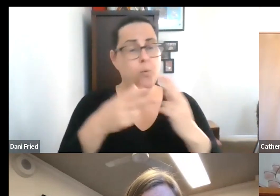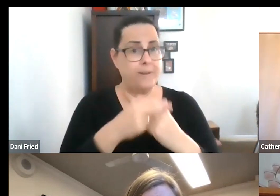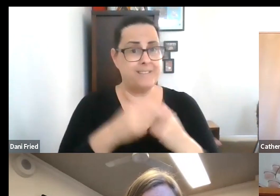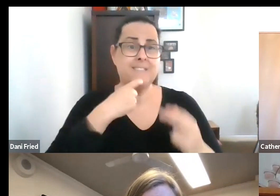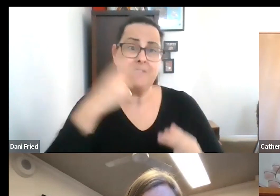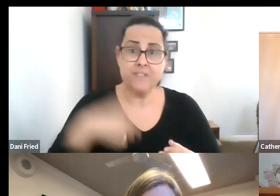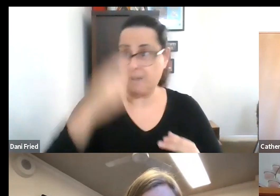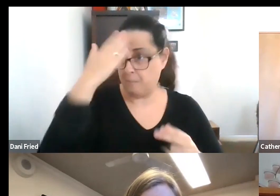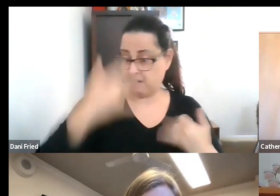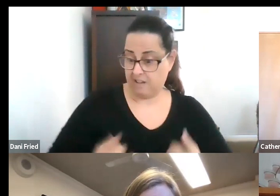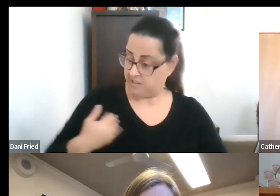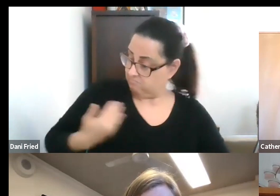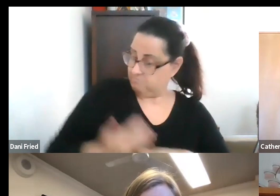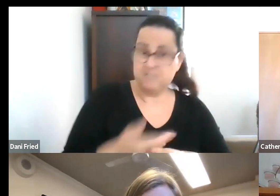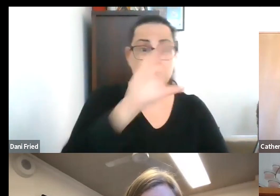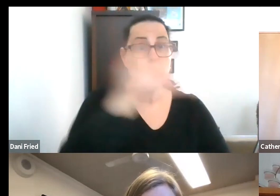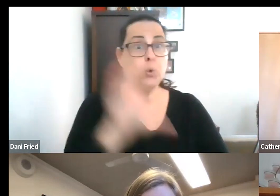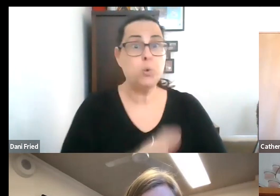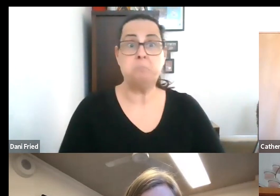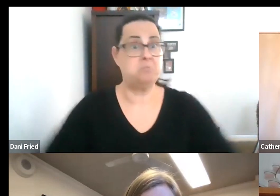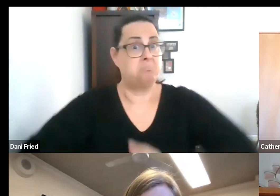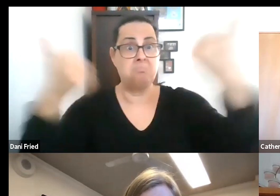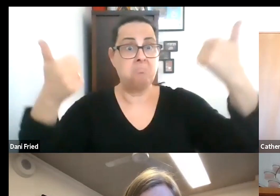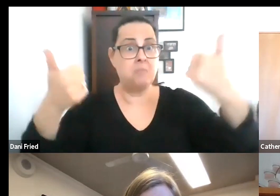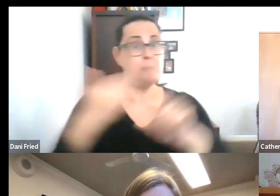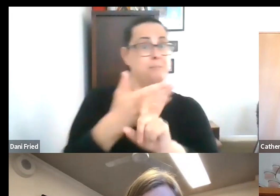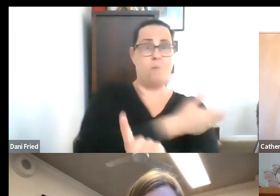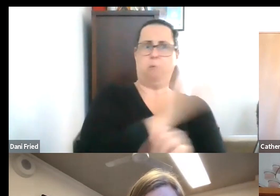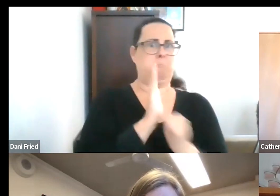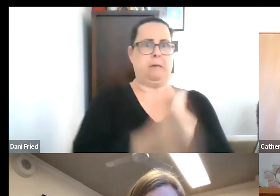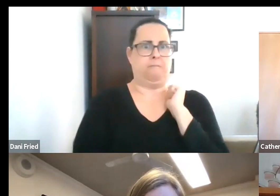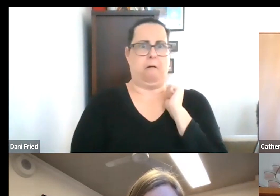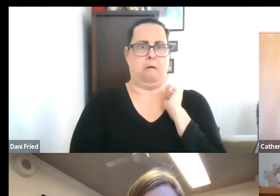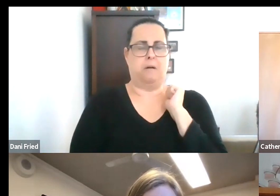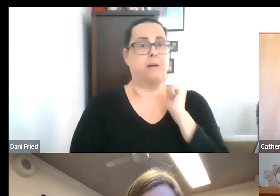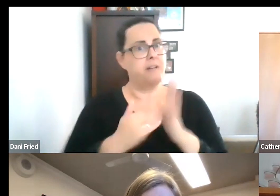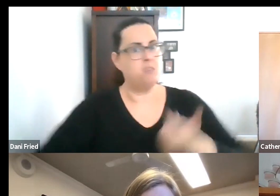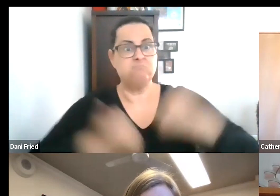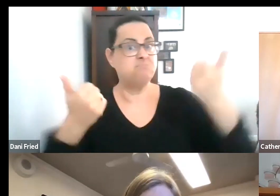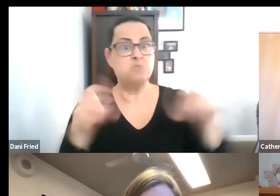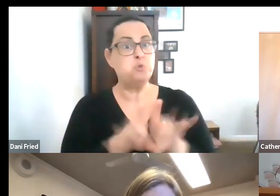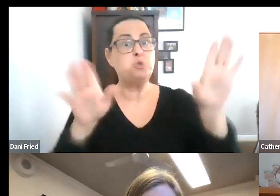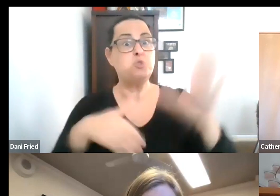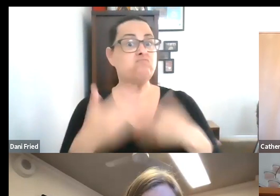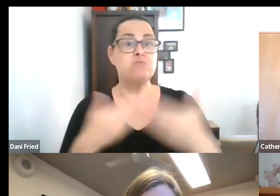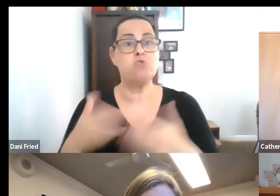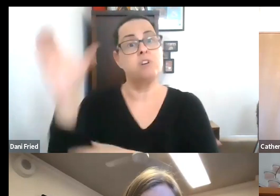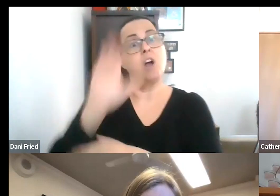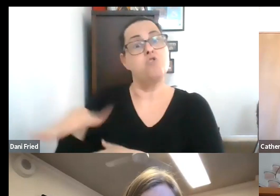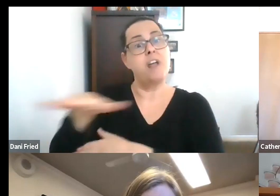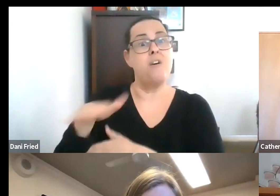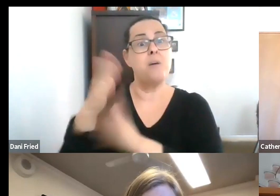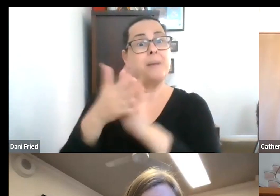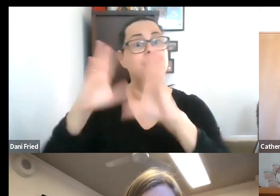Zoom, and we just wouldn't have imagined pre-COVID even trying to do that. So for rural areas, I'm not saying that